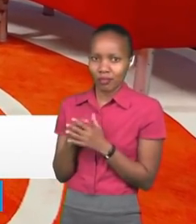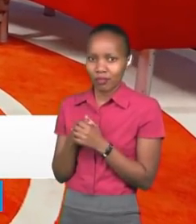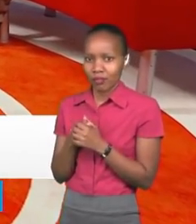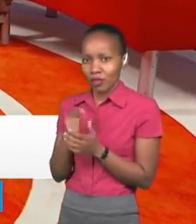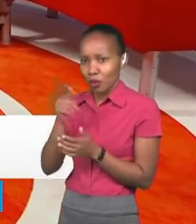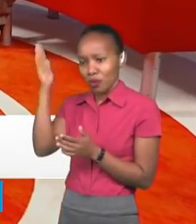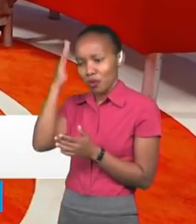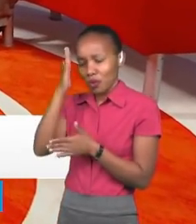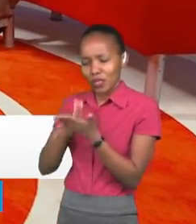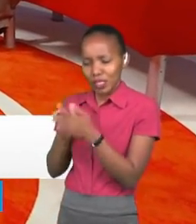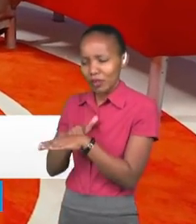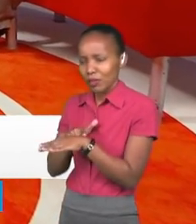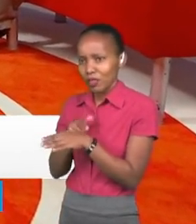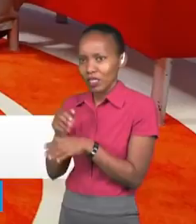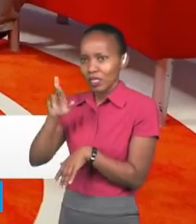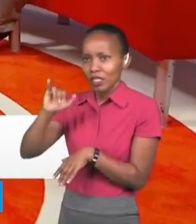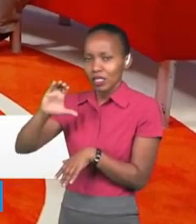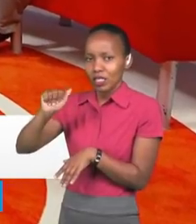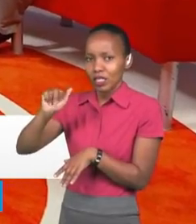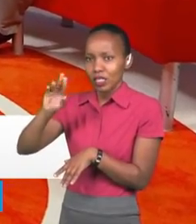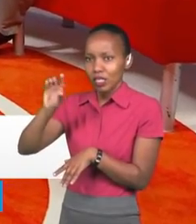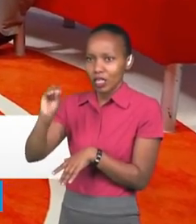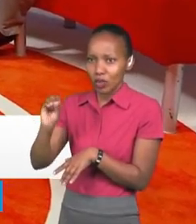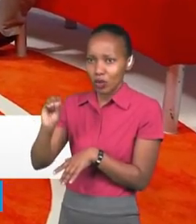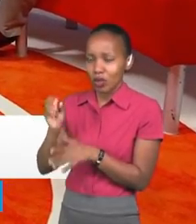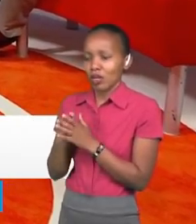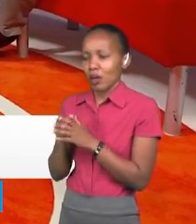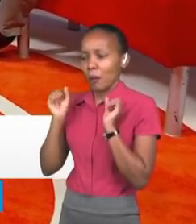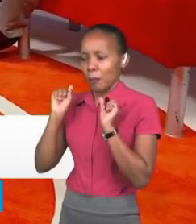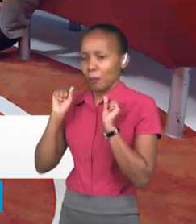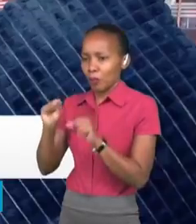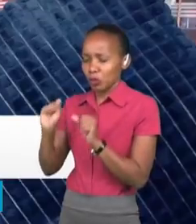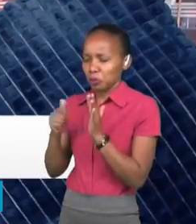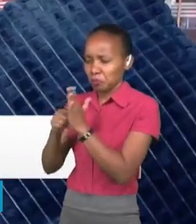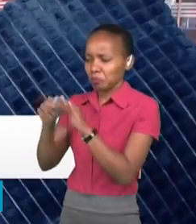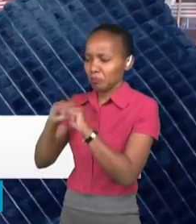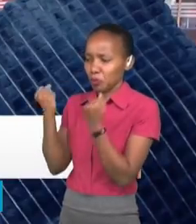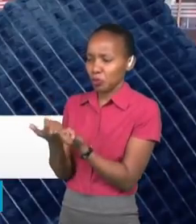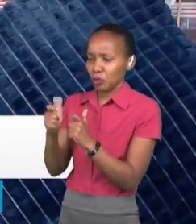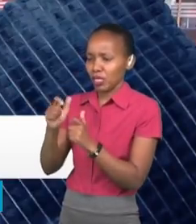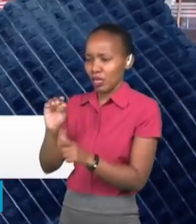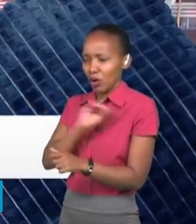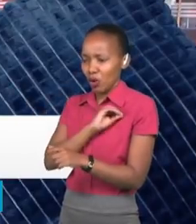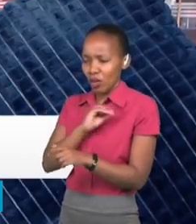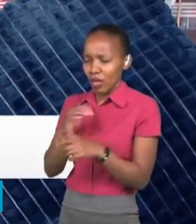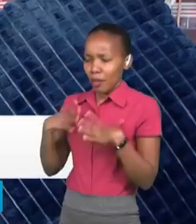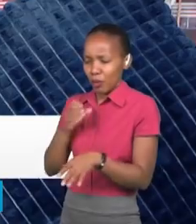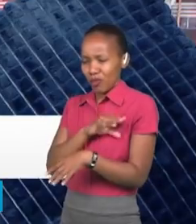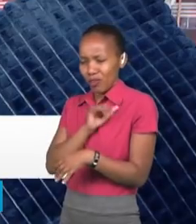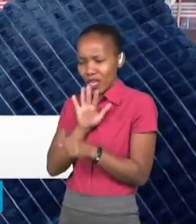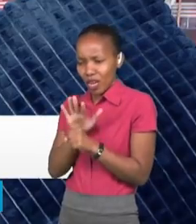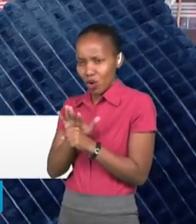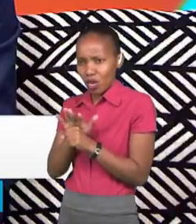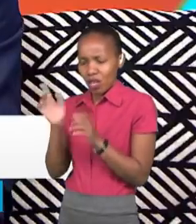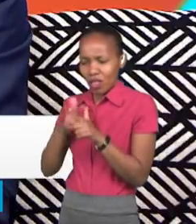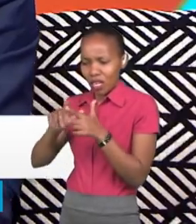know, sometimes Ricardo can maybe just trying to flex his muscles on social media, gets kind of scared. And then all of a sudden,